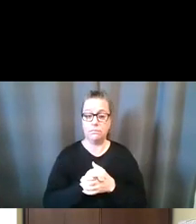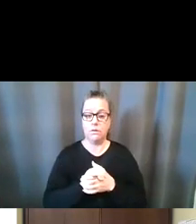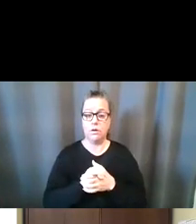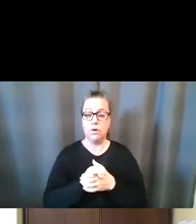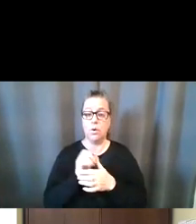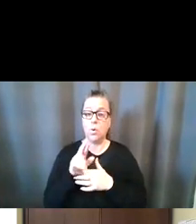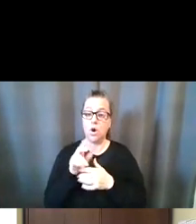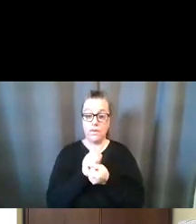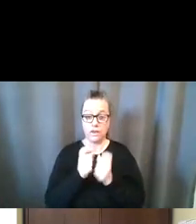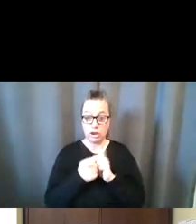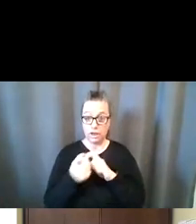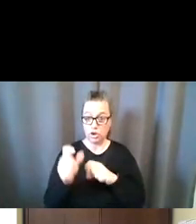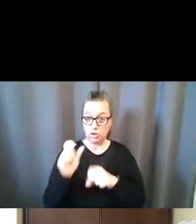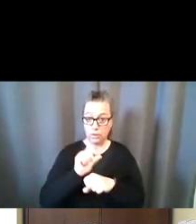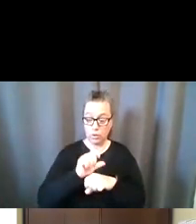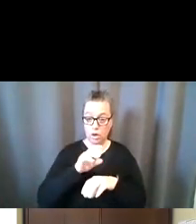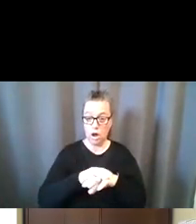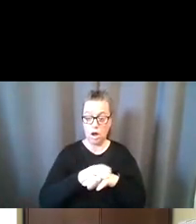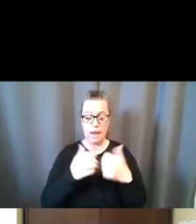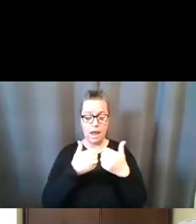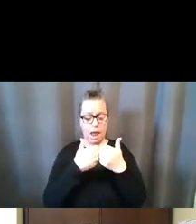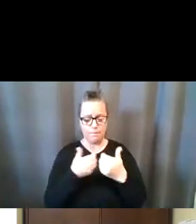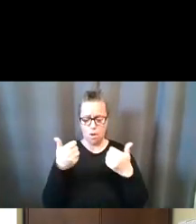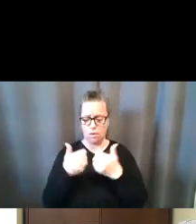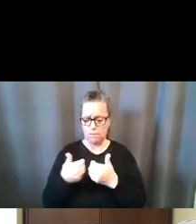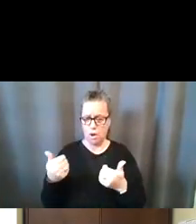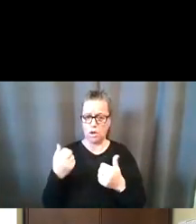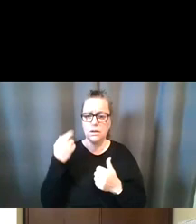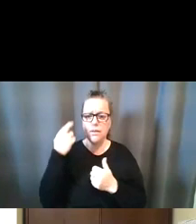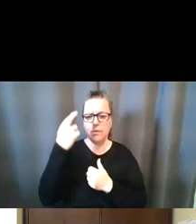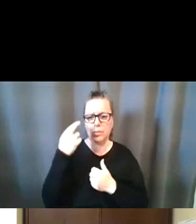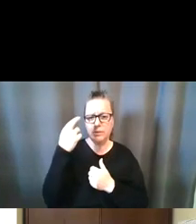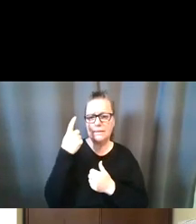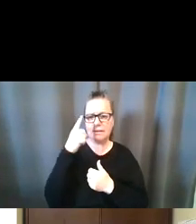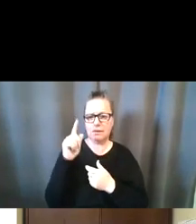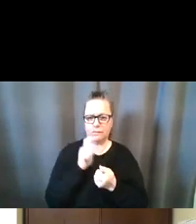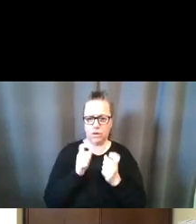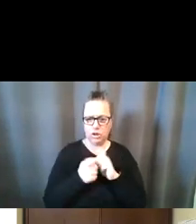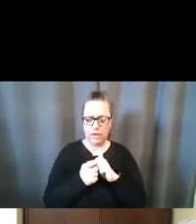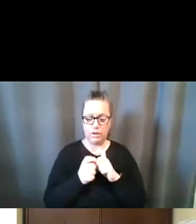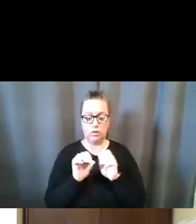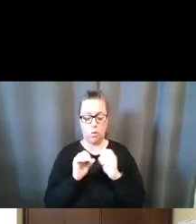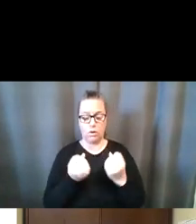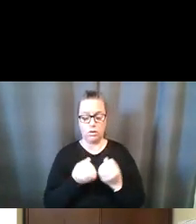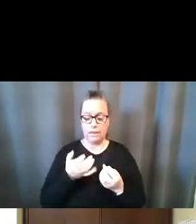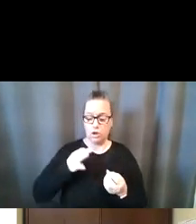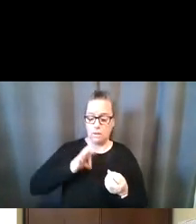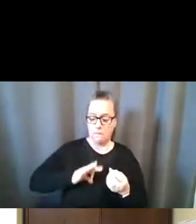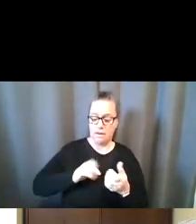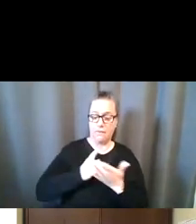change that you've been working on and start to pull apart the reasons for change, the organizational benefits, the